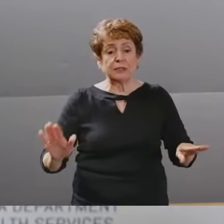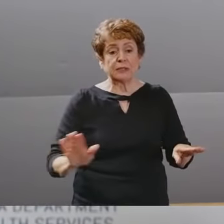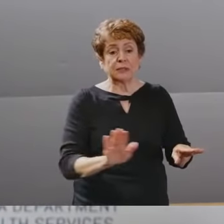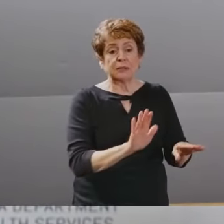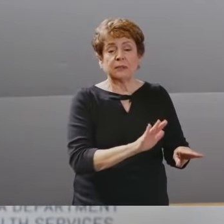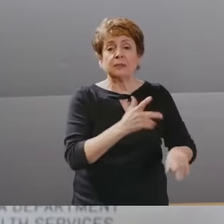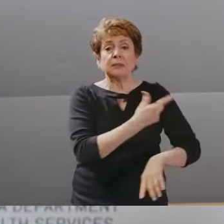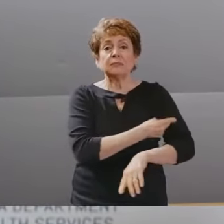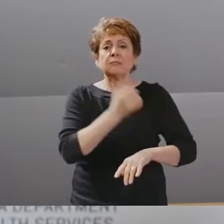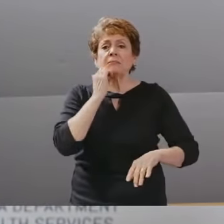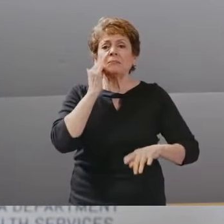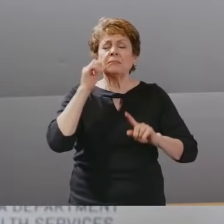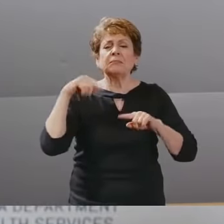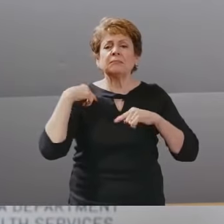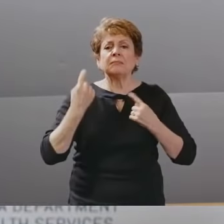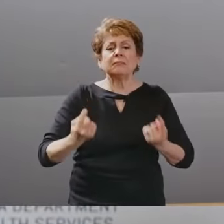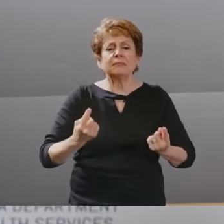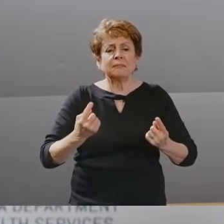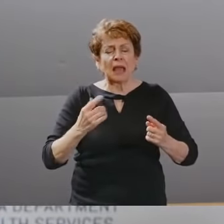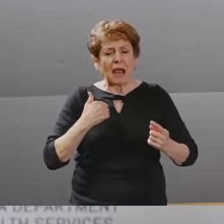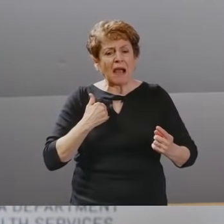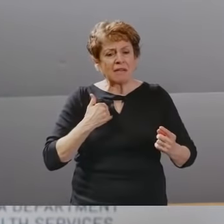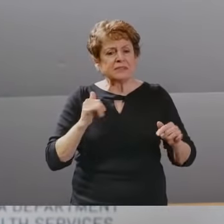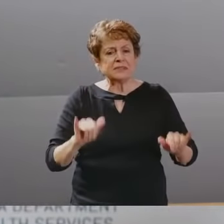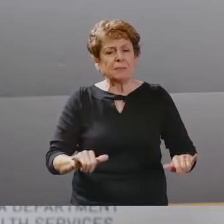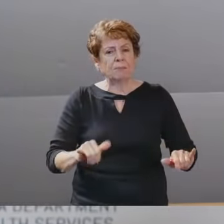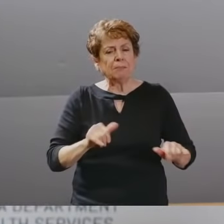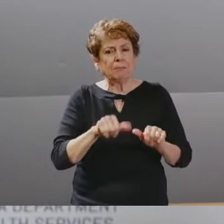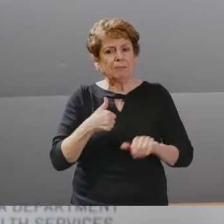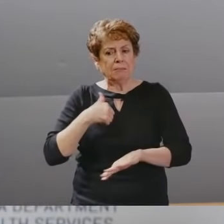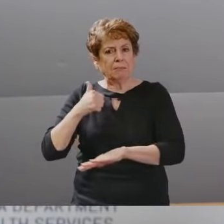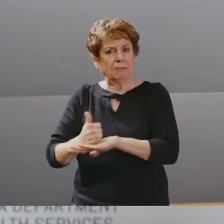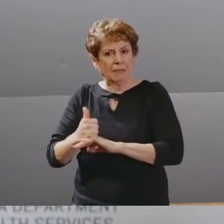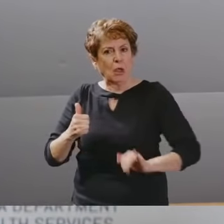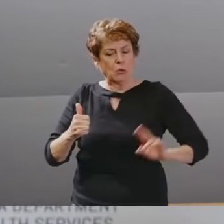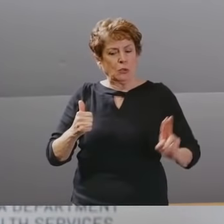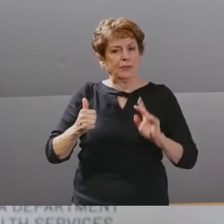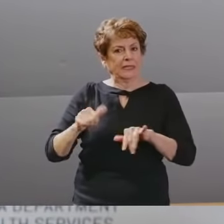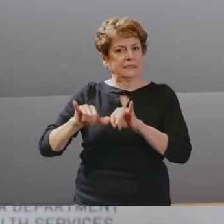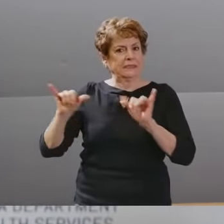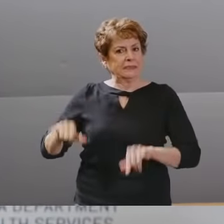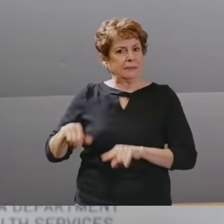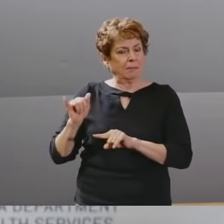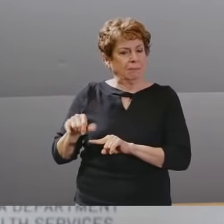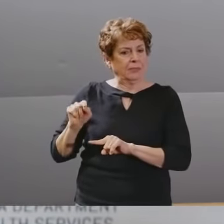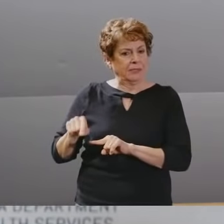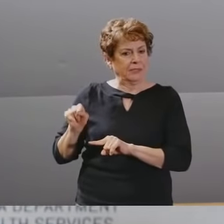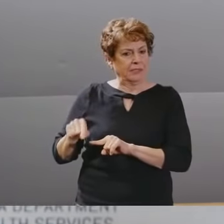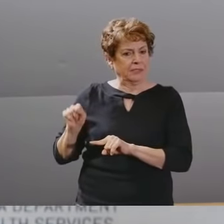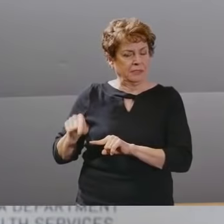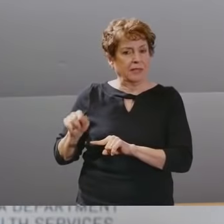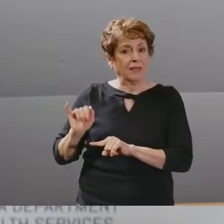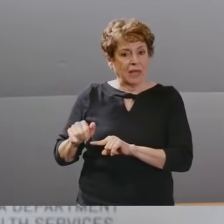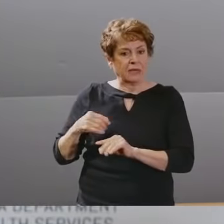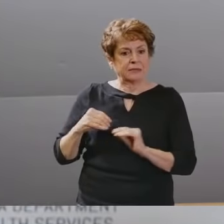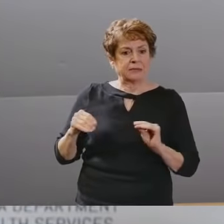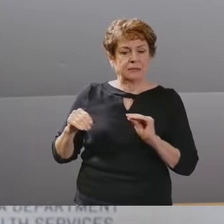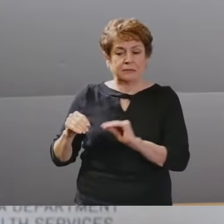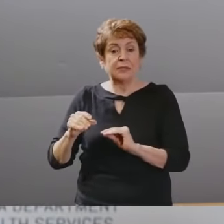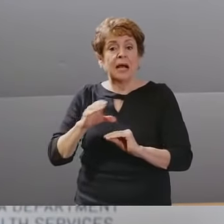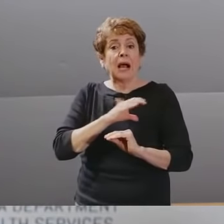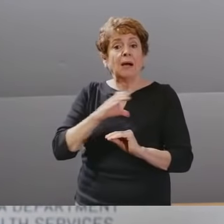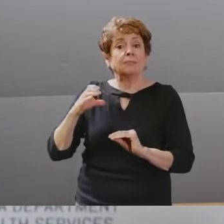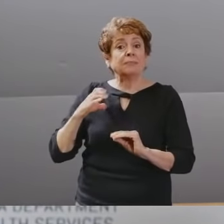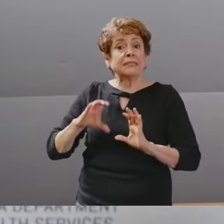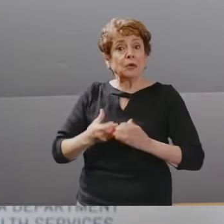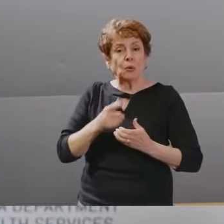to get it. So we will have an advisory committee once the FDA approves it and gives the emergency use